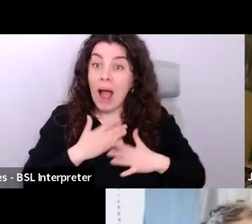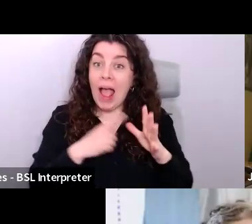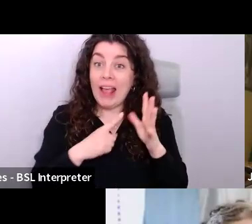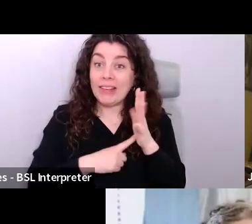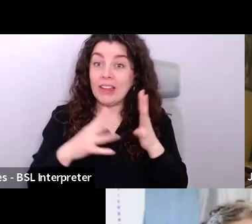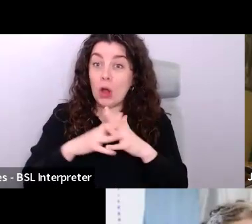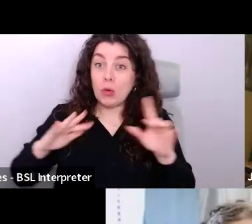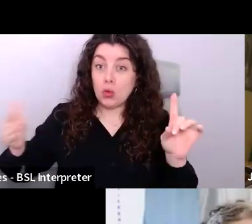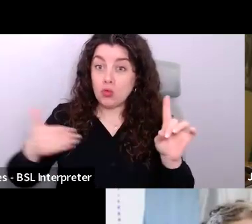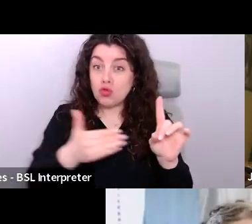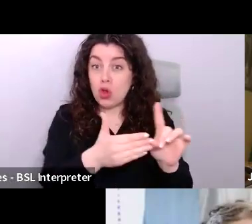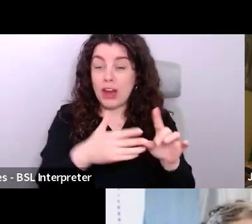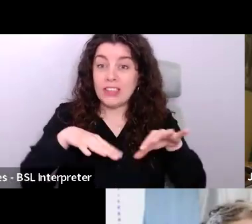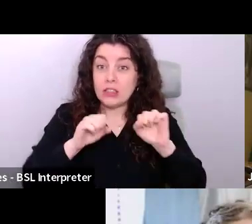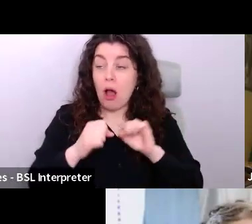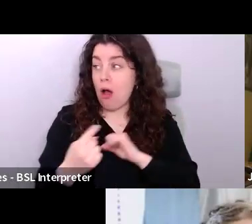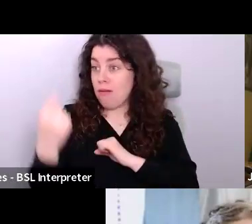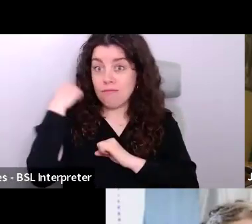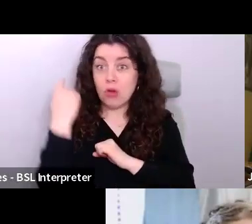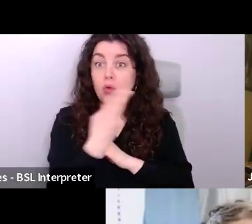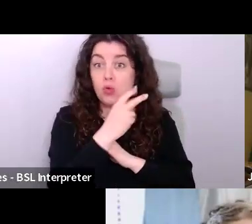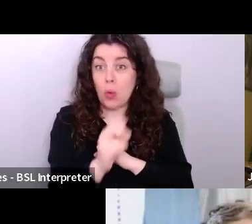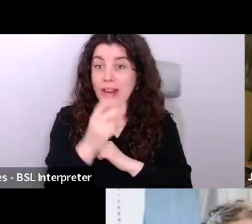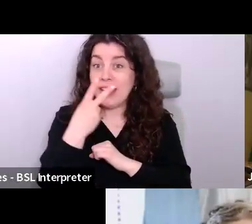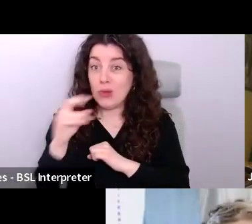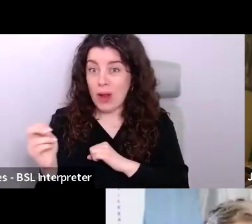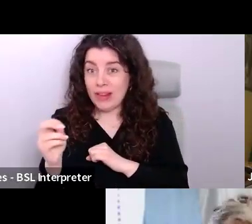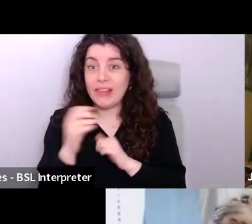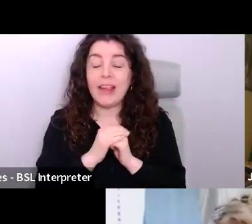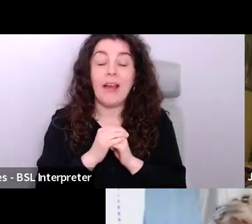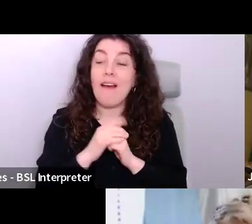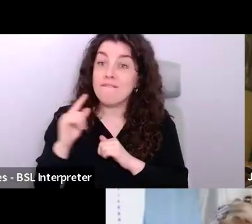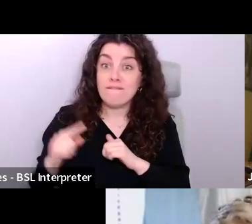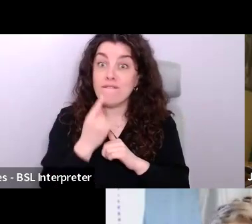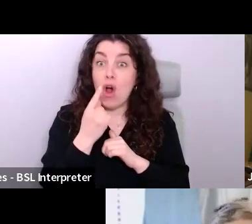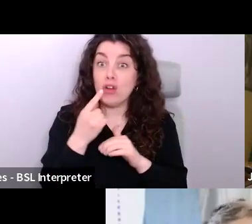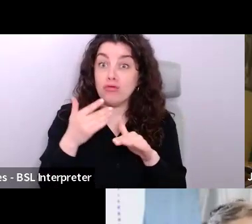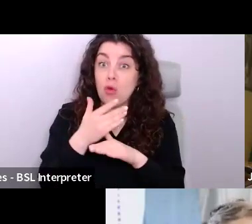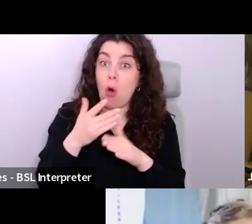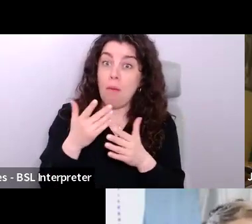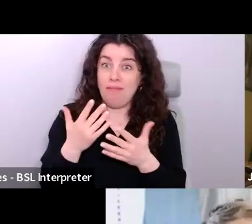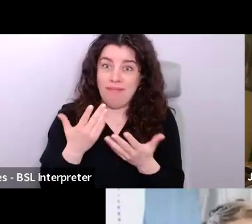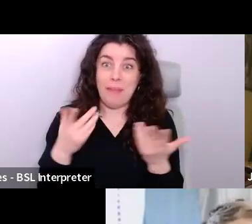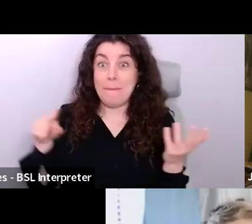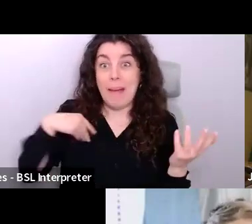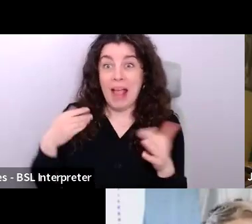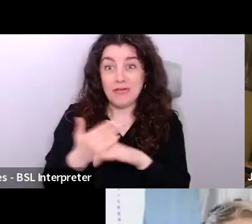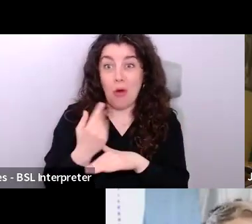in 2020 when I got my first paid role.